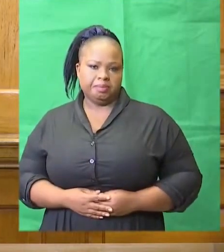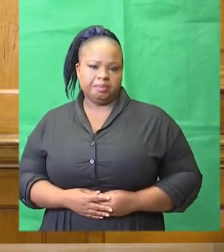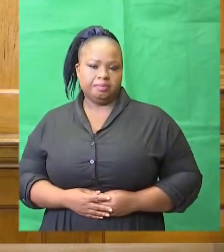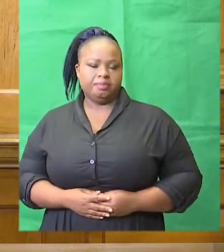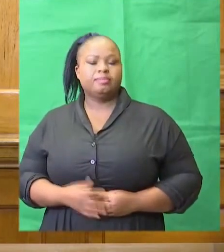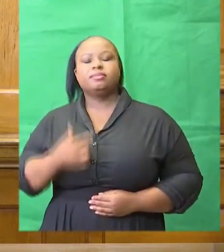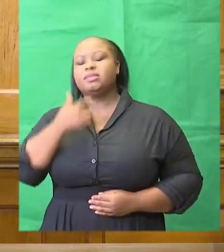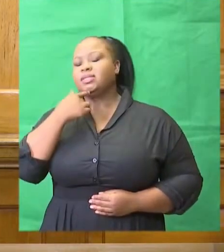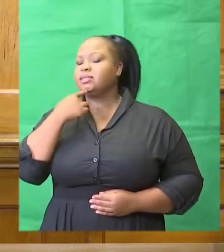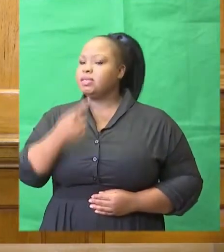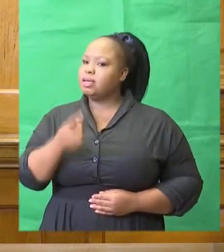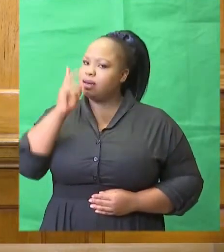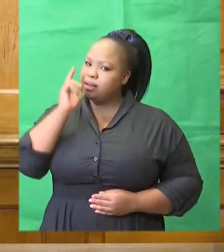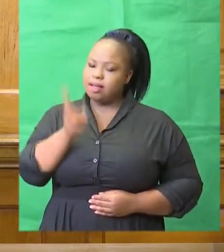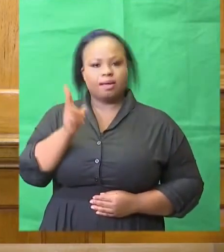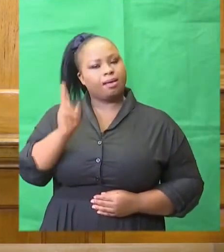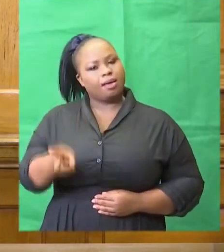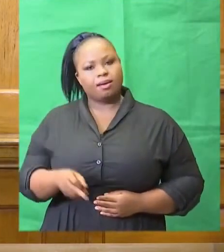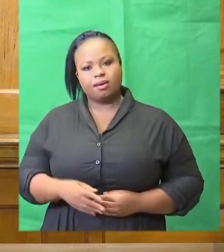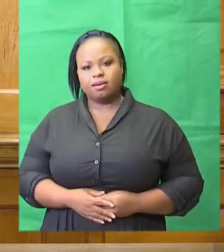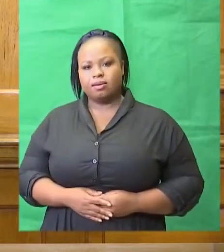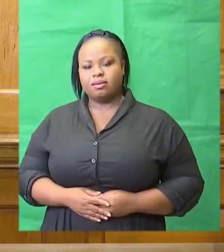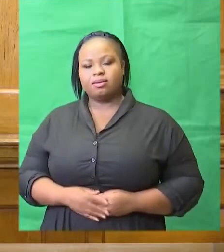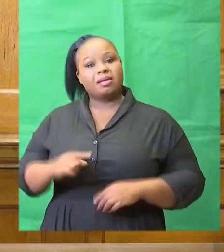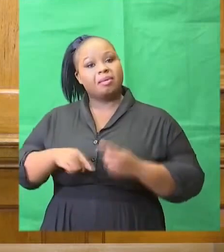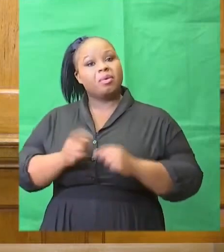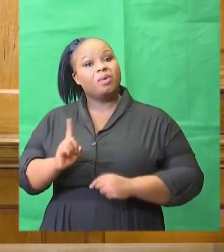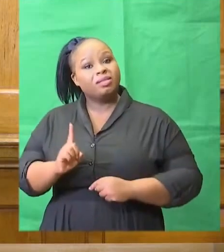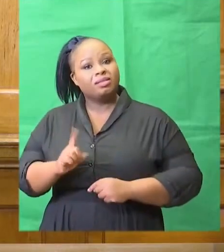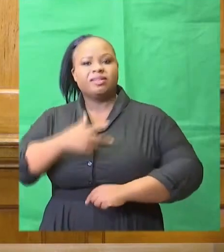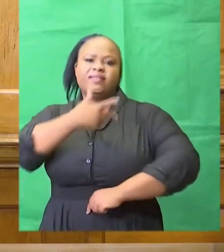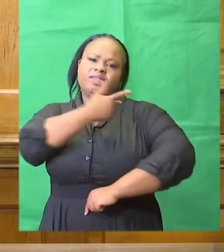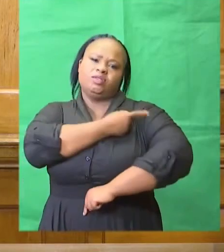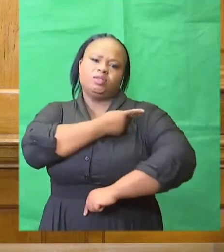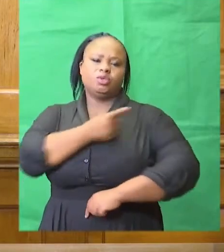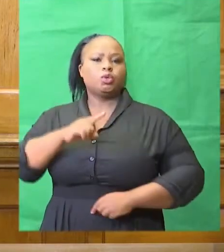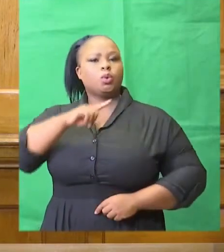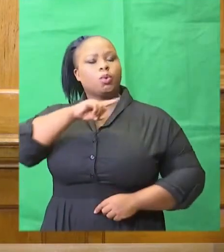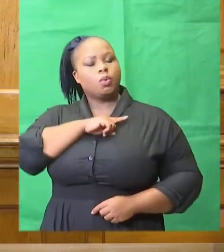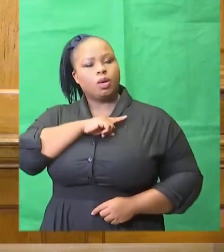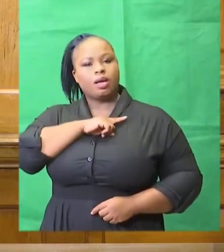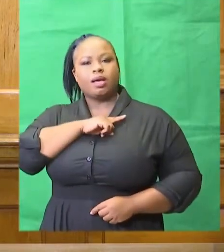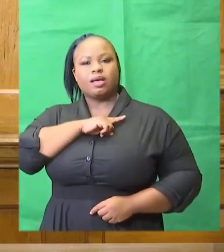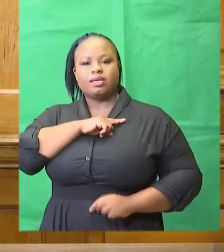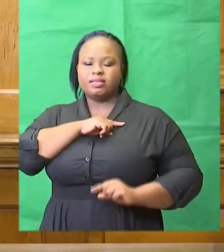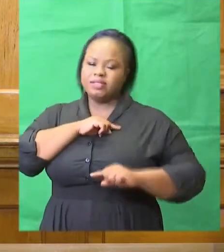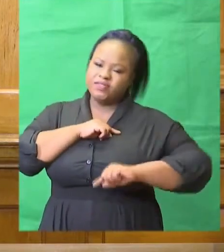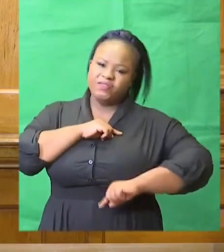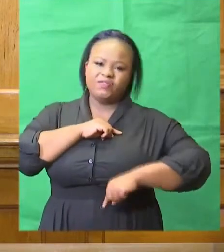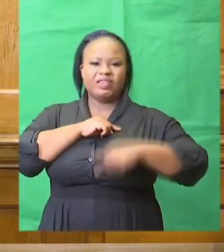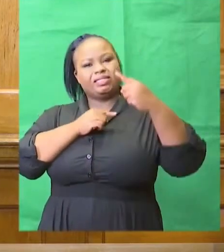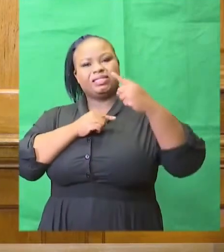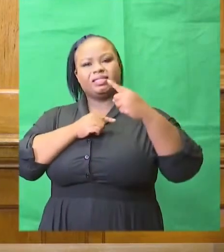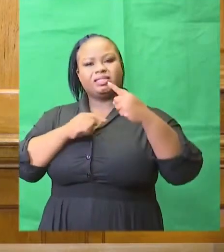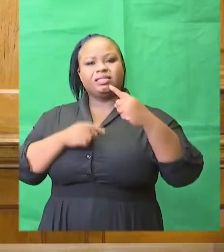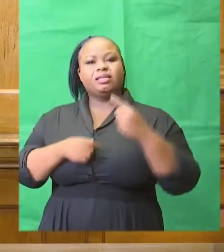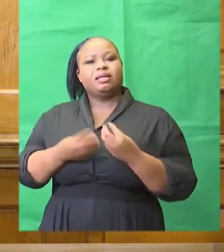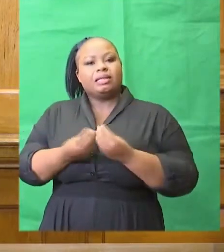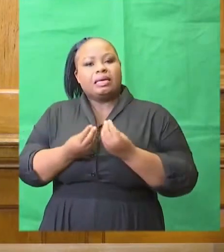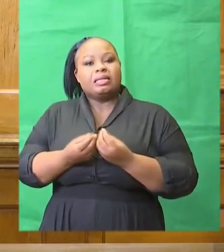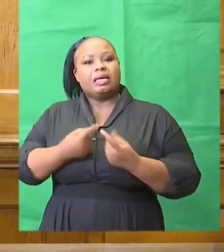I'm repeating about vaccination because it is the best tool that we